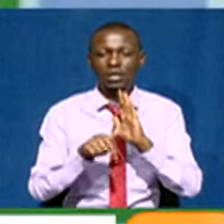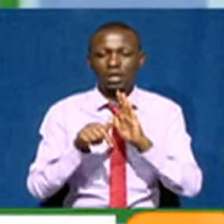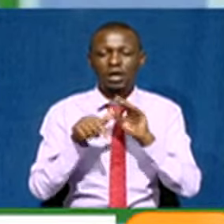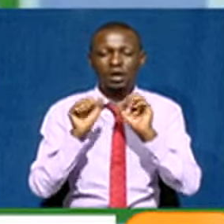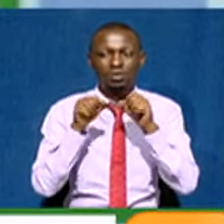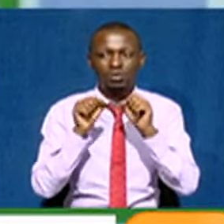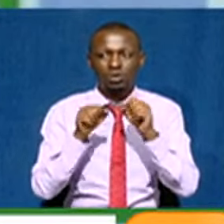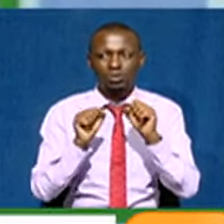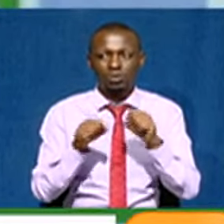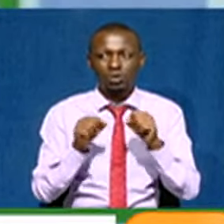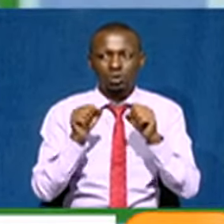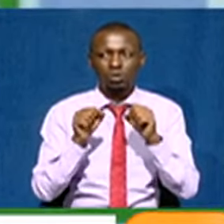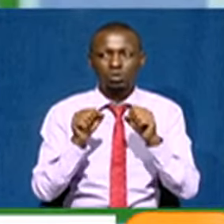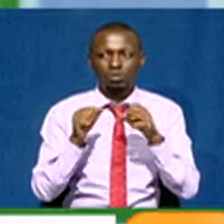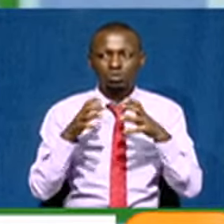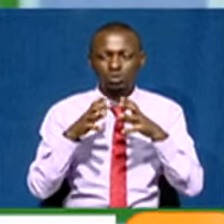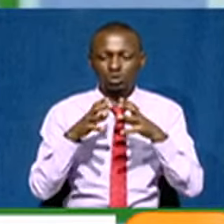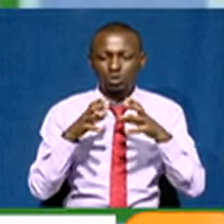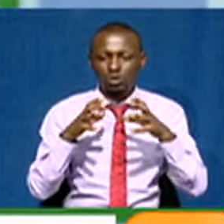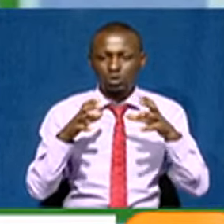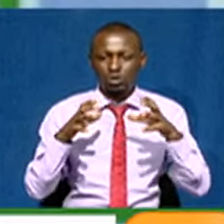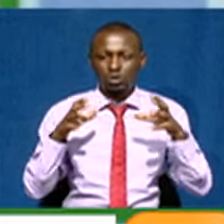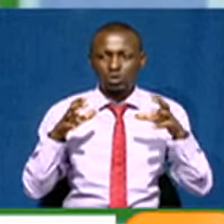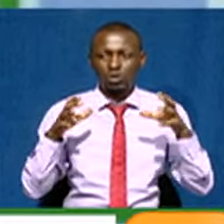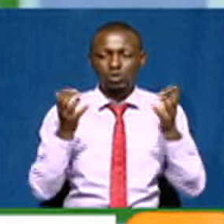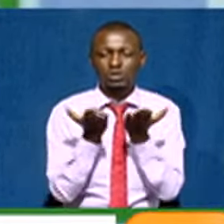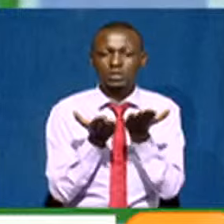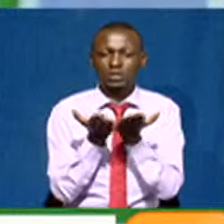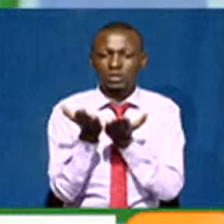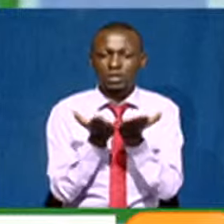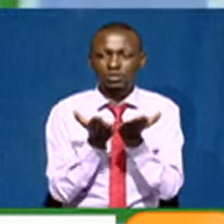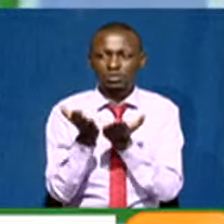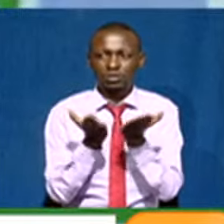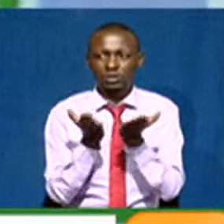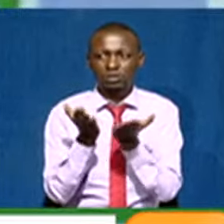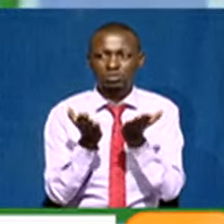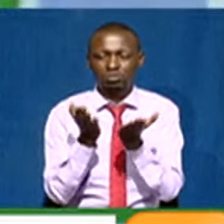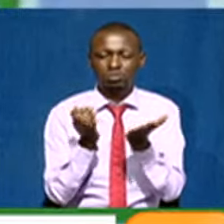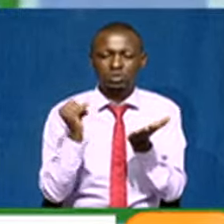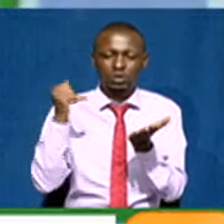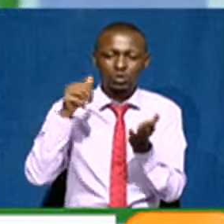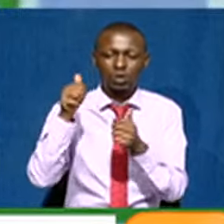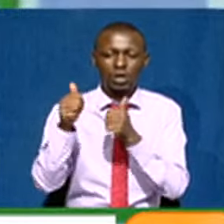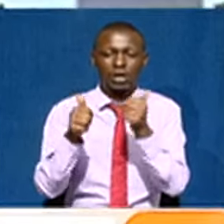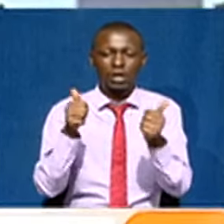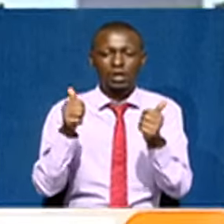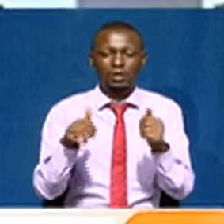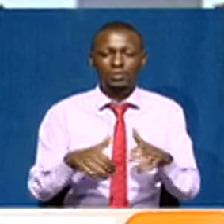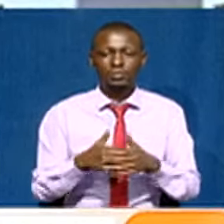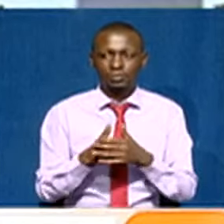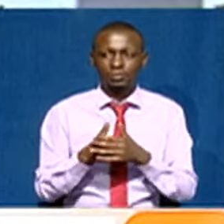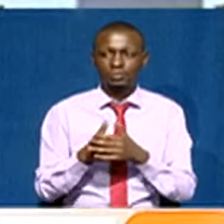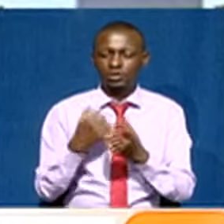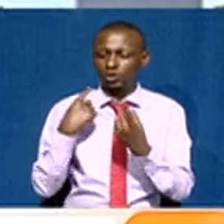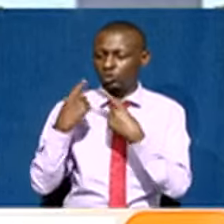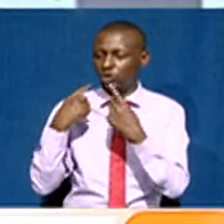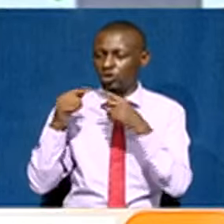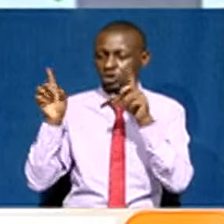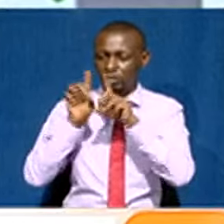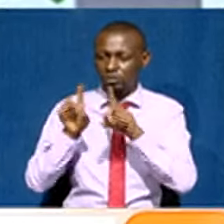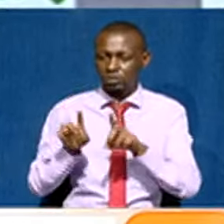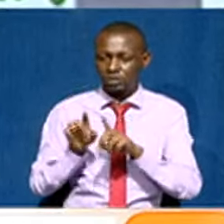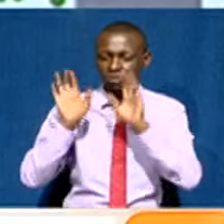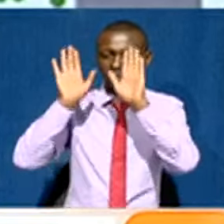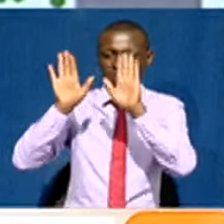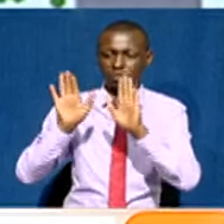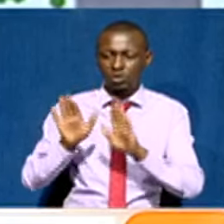make the circle grow without confining ourselves to the teachers. Yeah. And we will talk about that because I think that's an important milestone as you